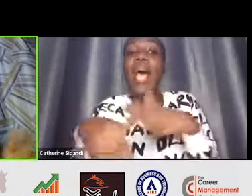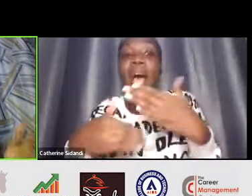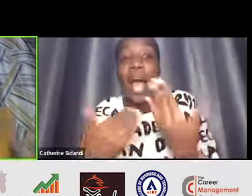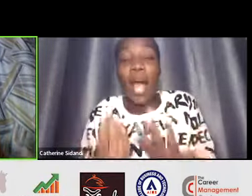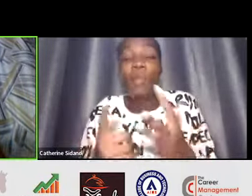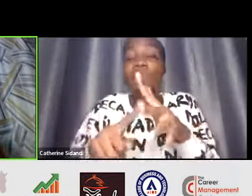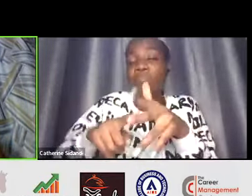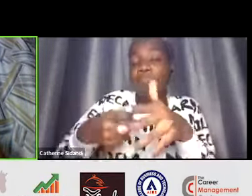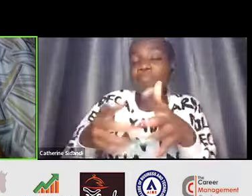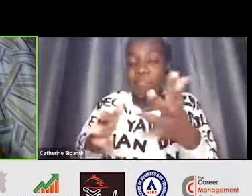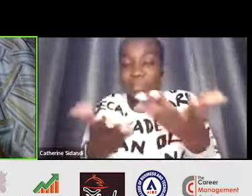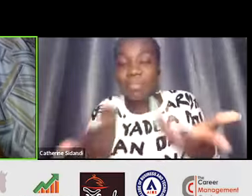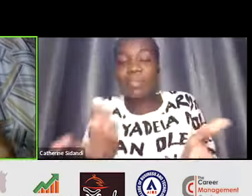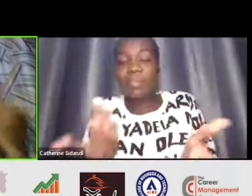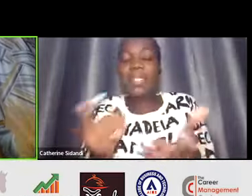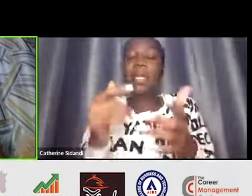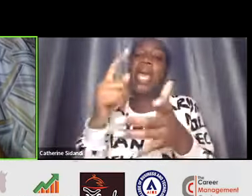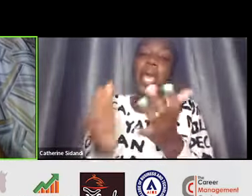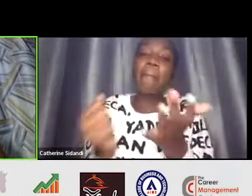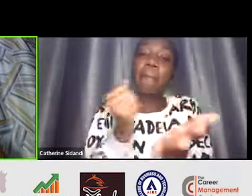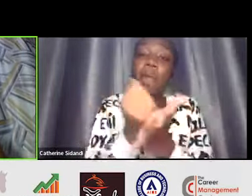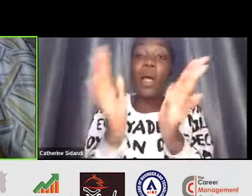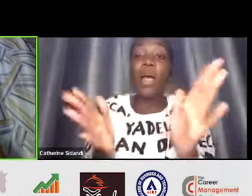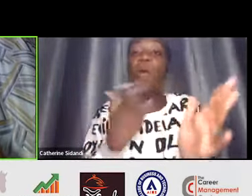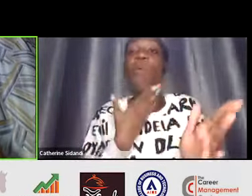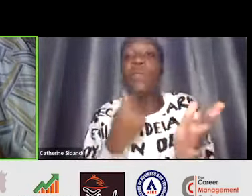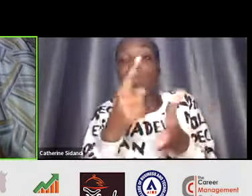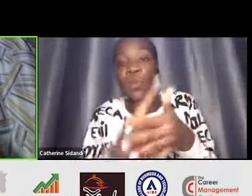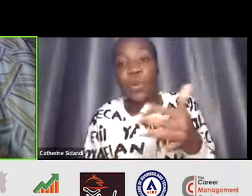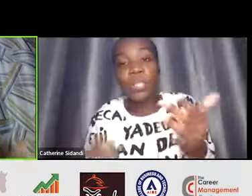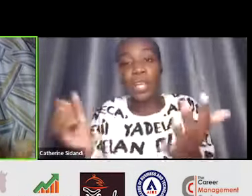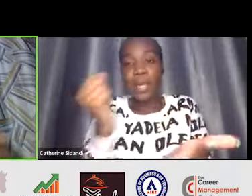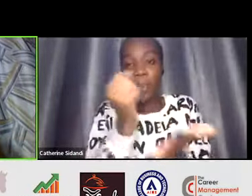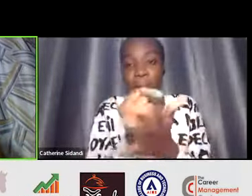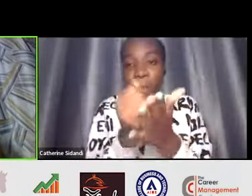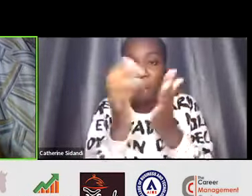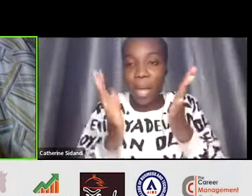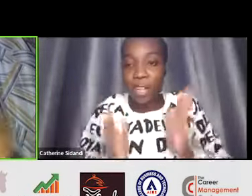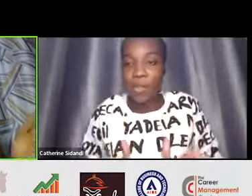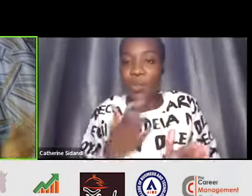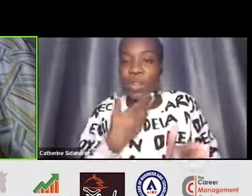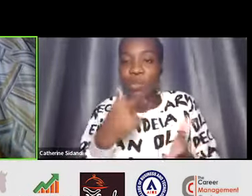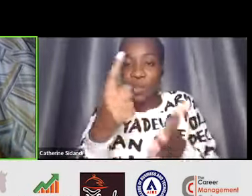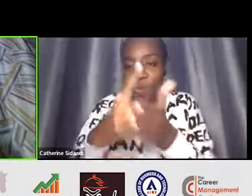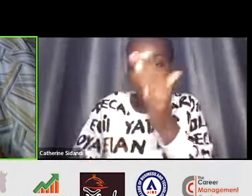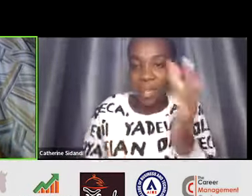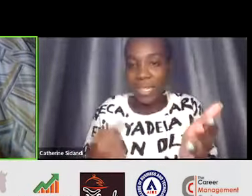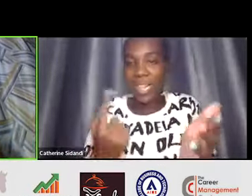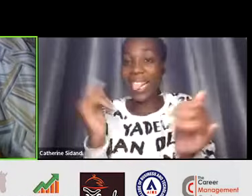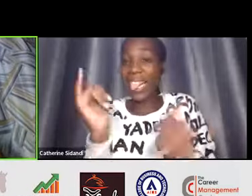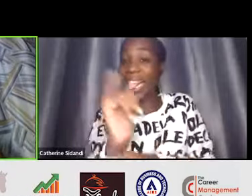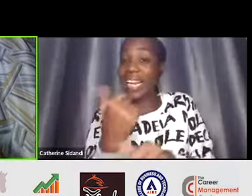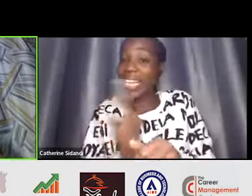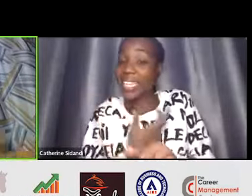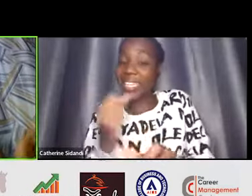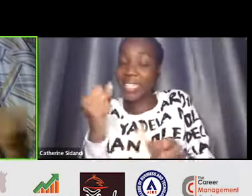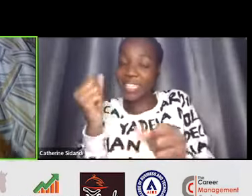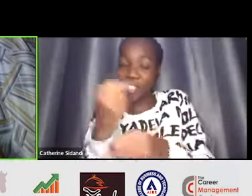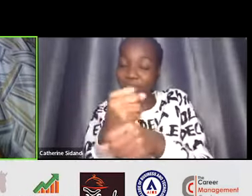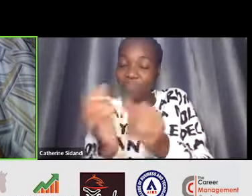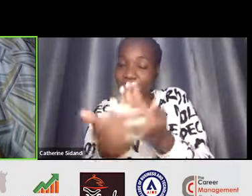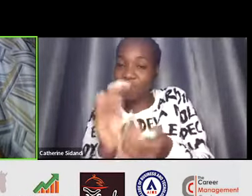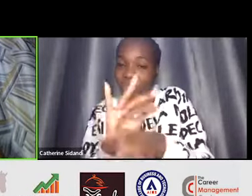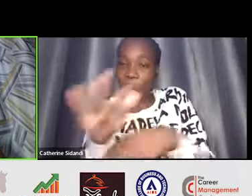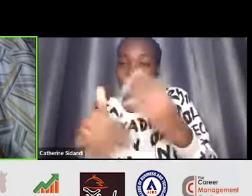into what do employers want? What do employees want in the workplaces? Along those lines, that's what we were covering, including burnout. And then